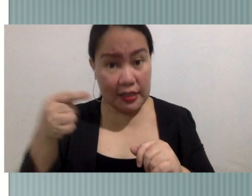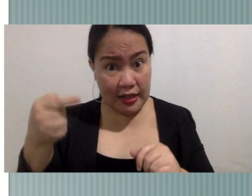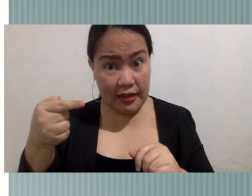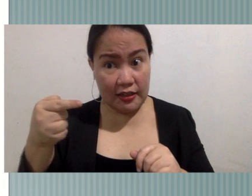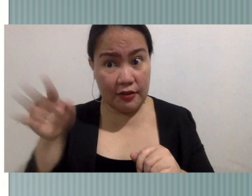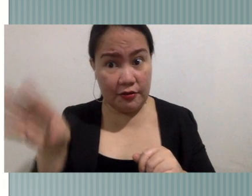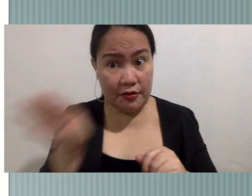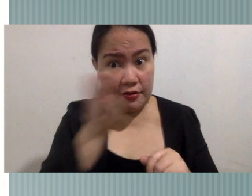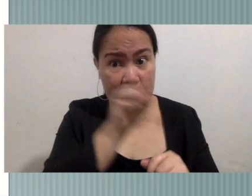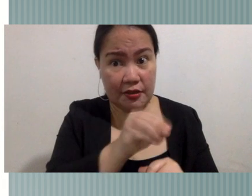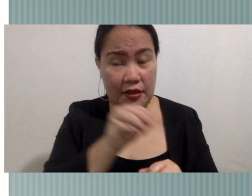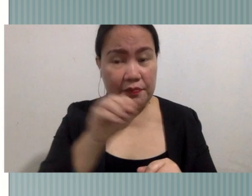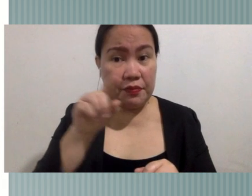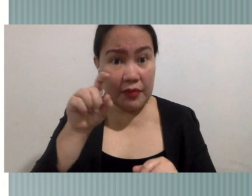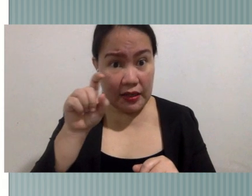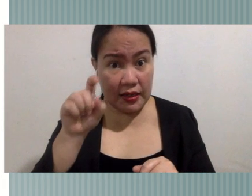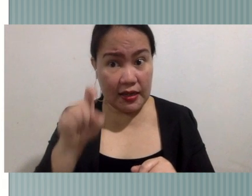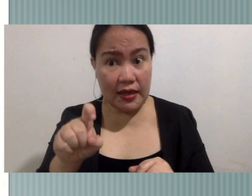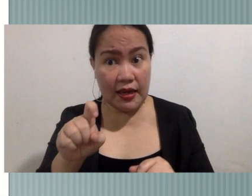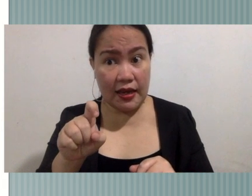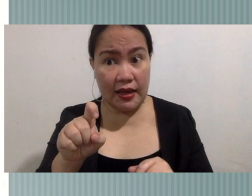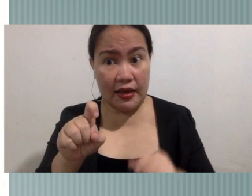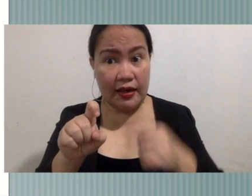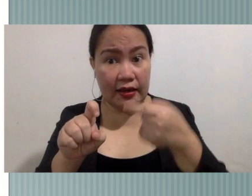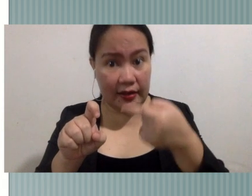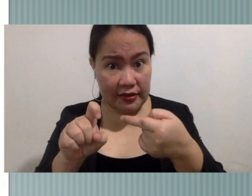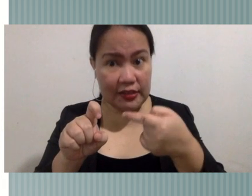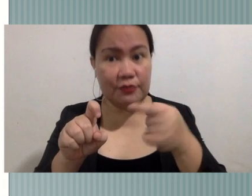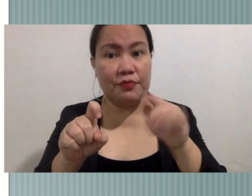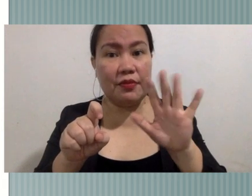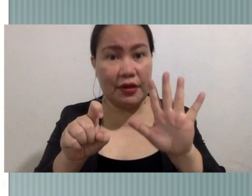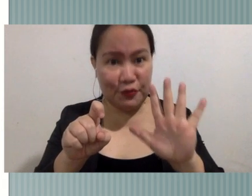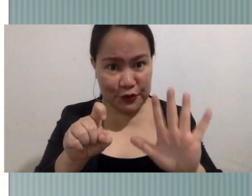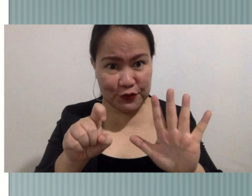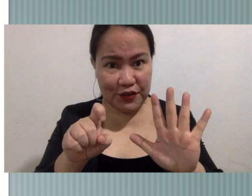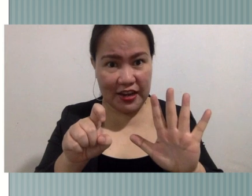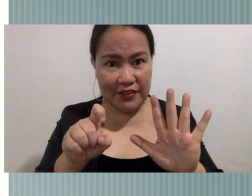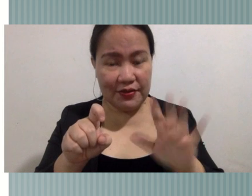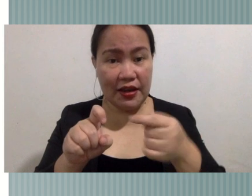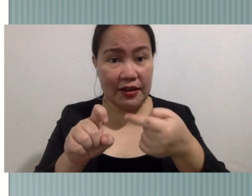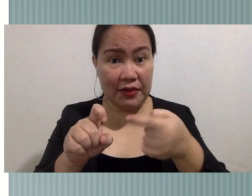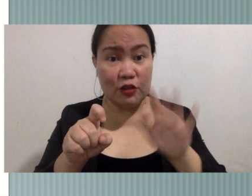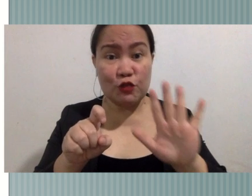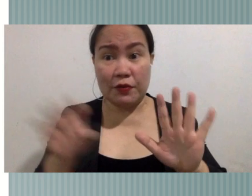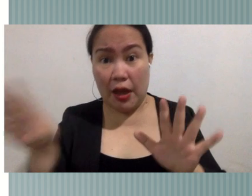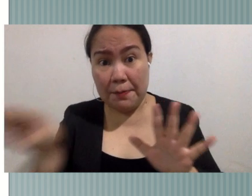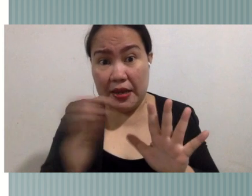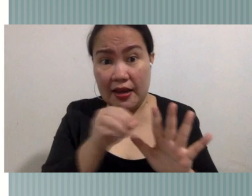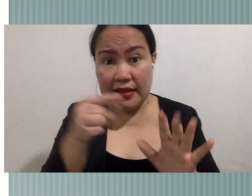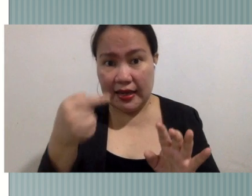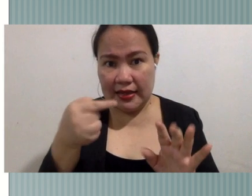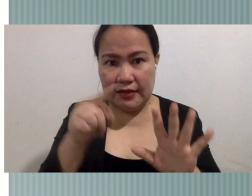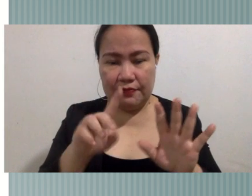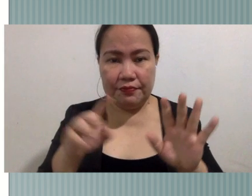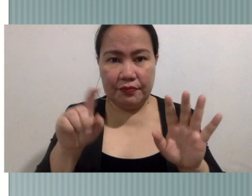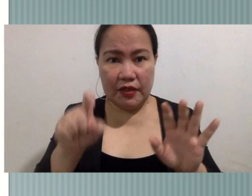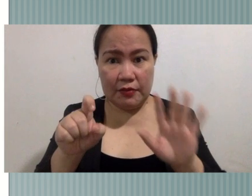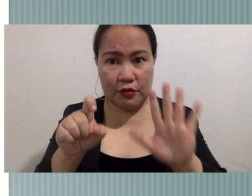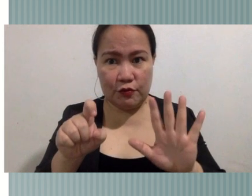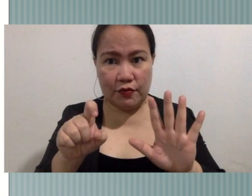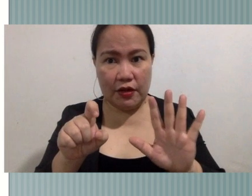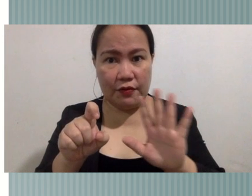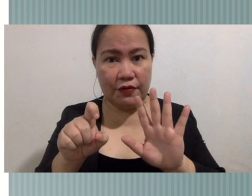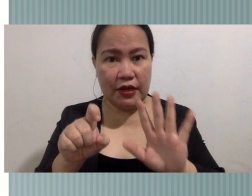So, therefore, the square of binomial is x minus 5 squared.